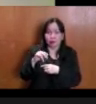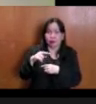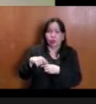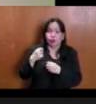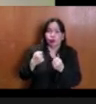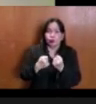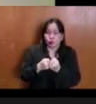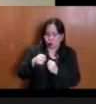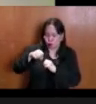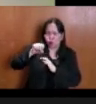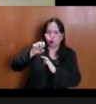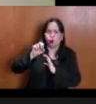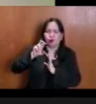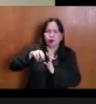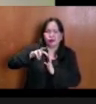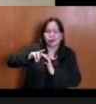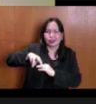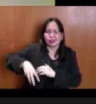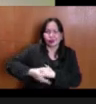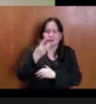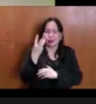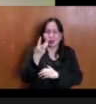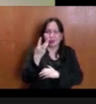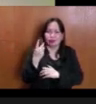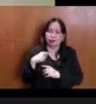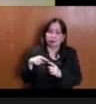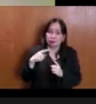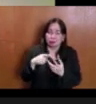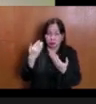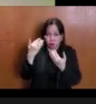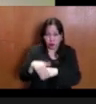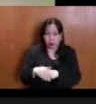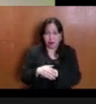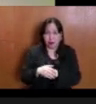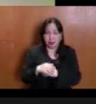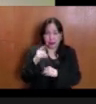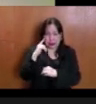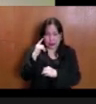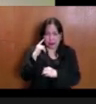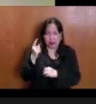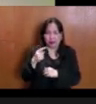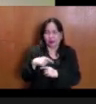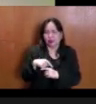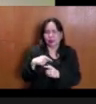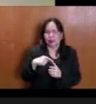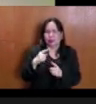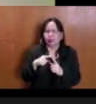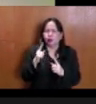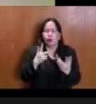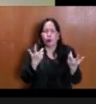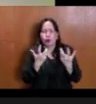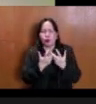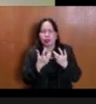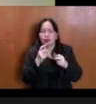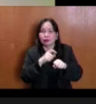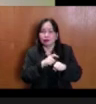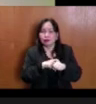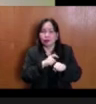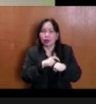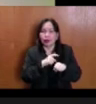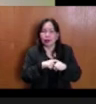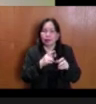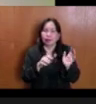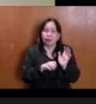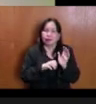next 12 hours demand during nighttime? And what is the appropriate time for us